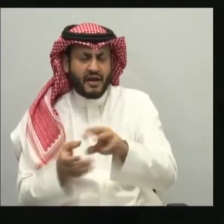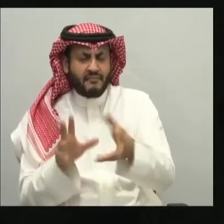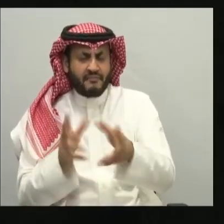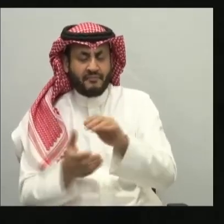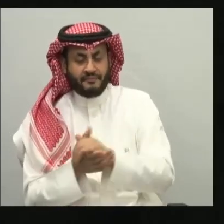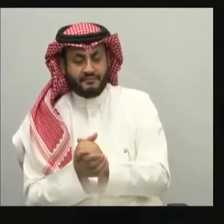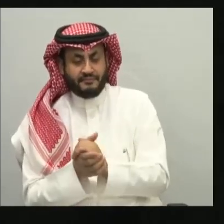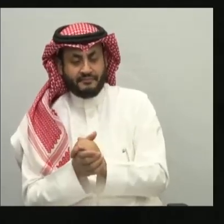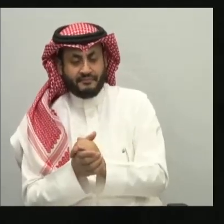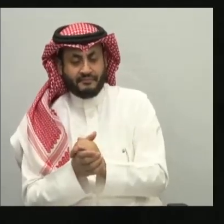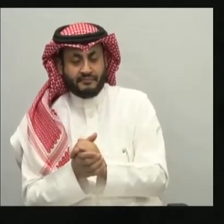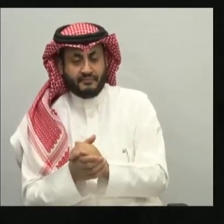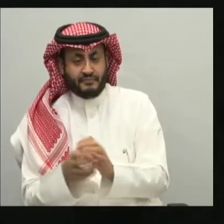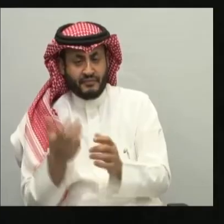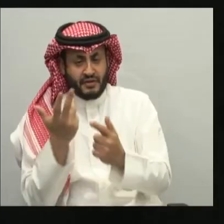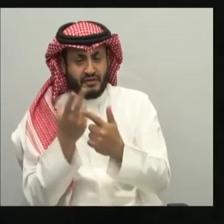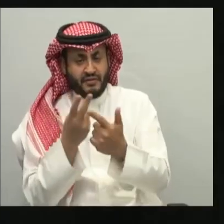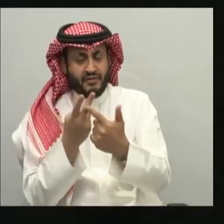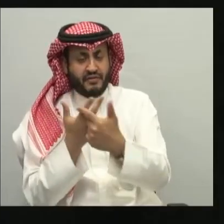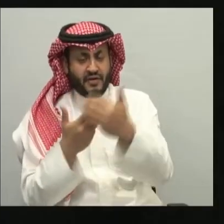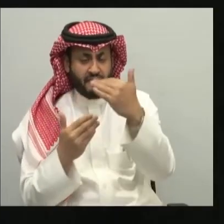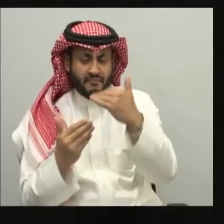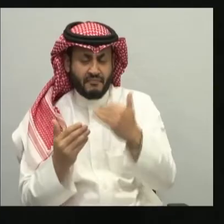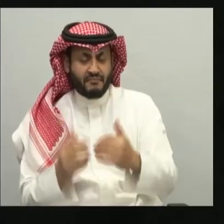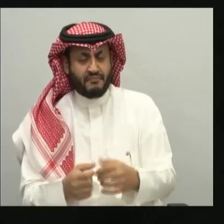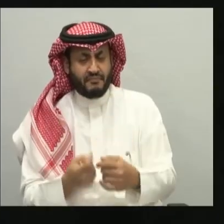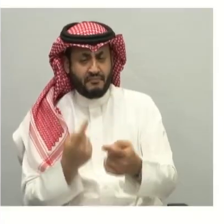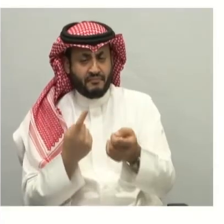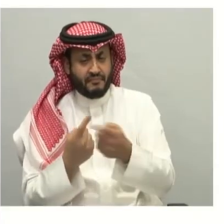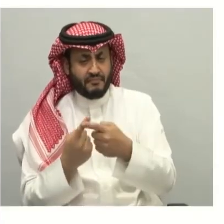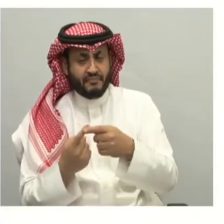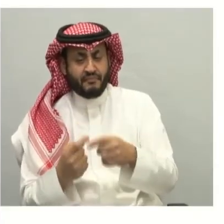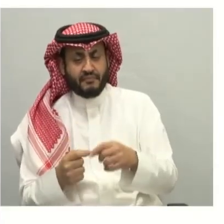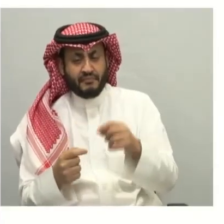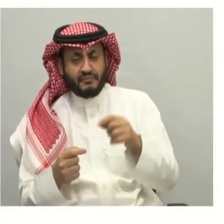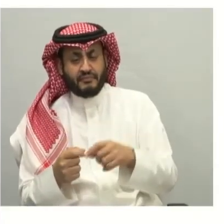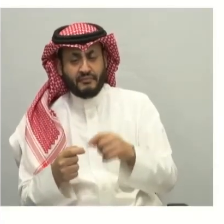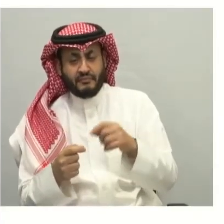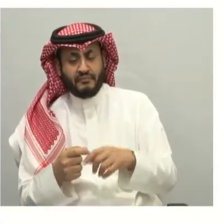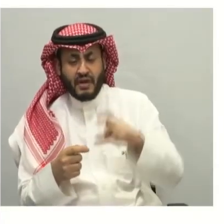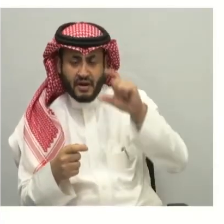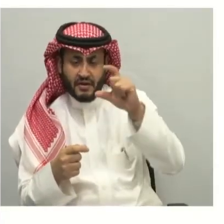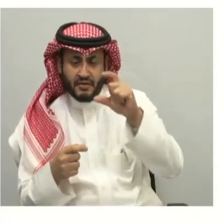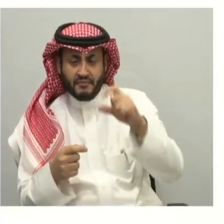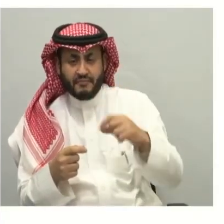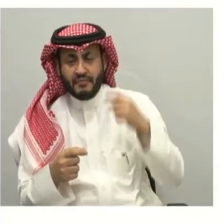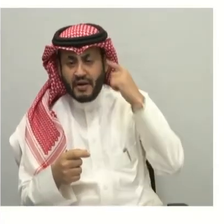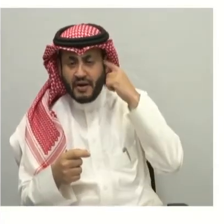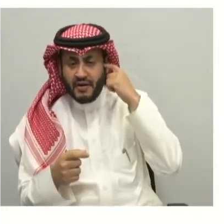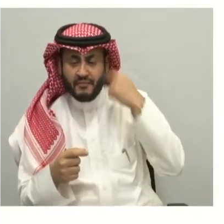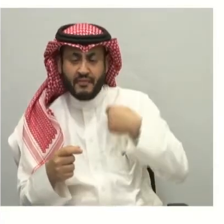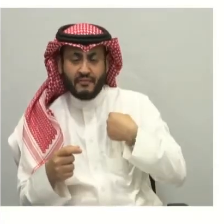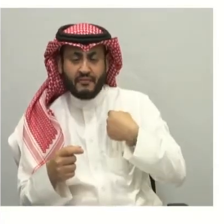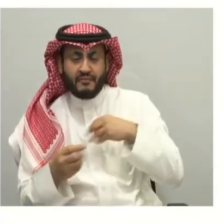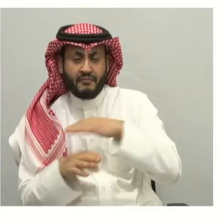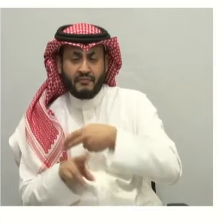one. So he made an options. He said that he made options. He said maybe blue or black or even